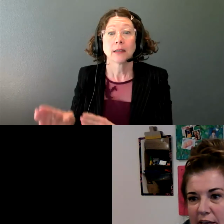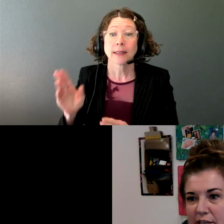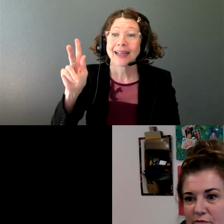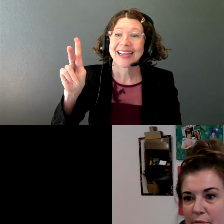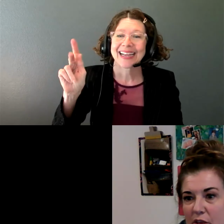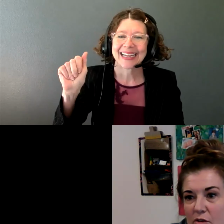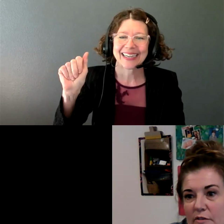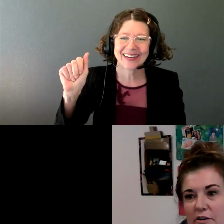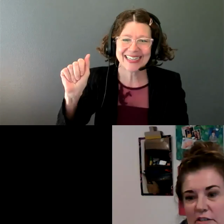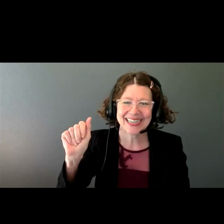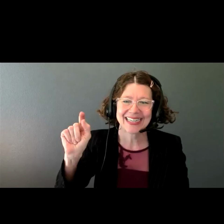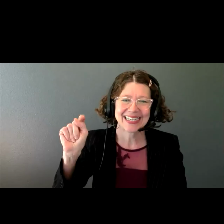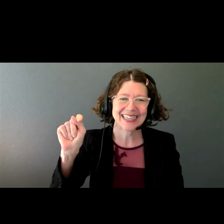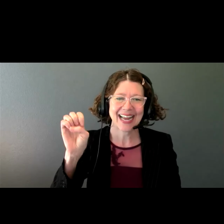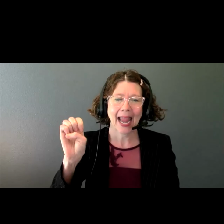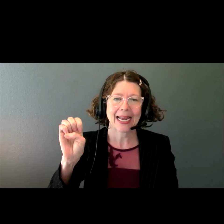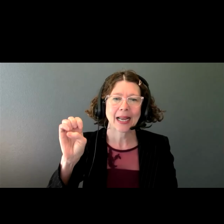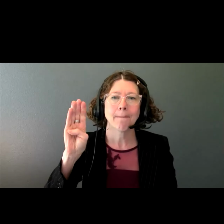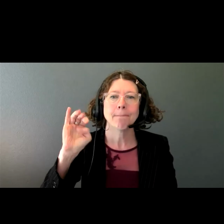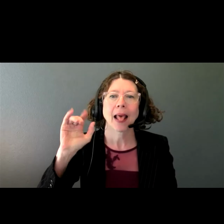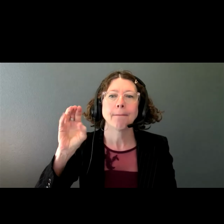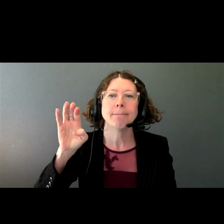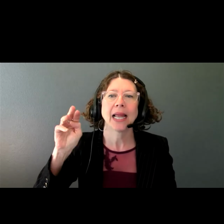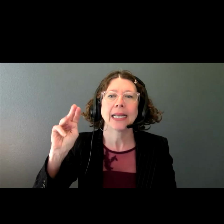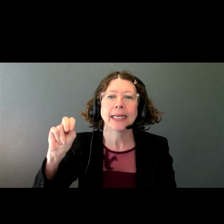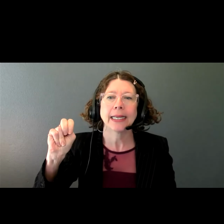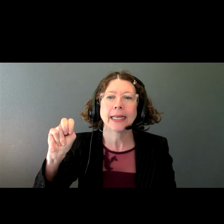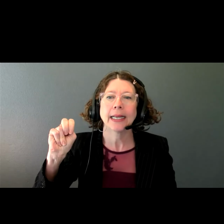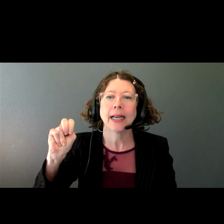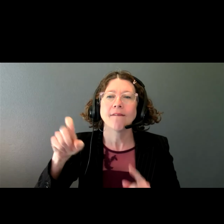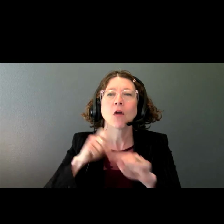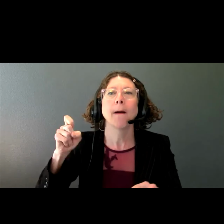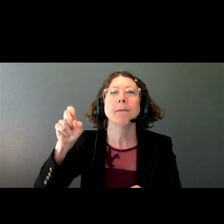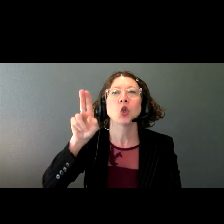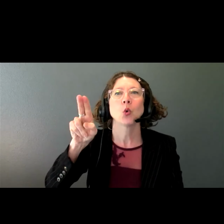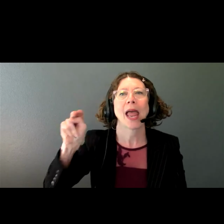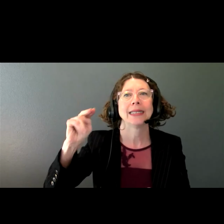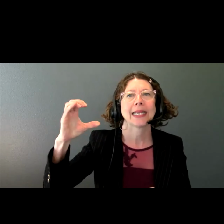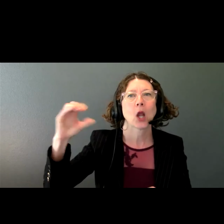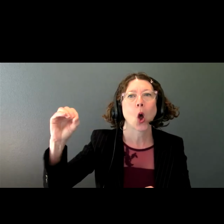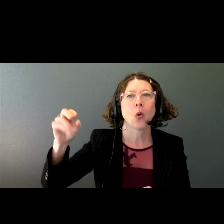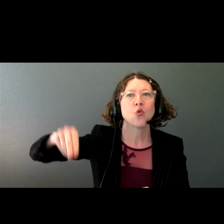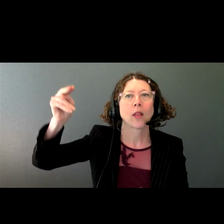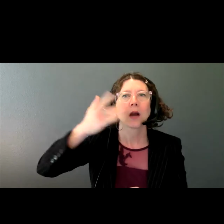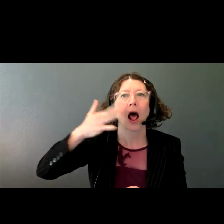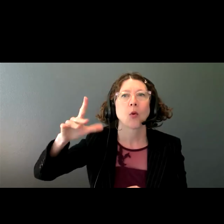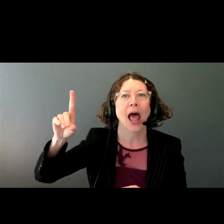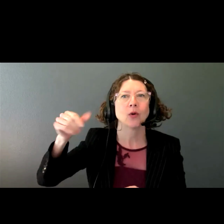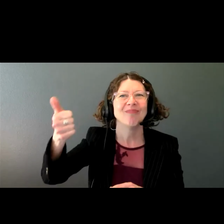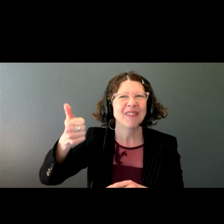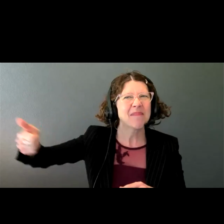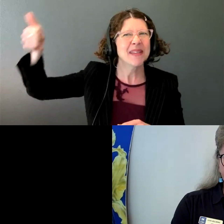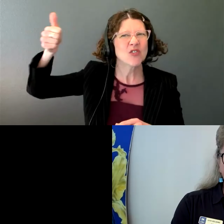who is from the University of Northern Colorado. She's the administrative coordinator and